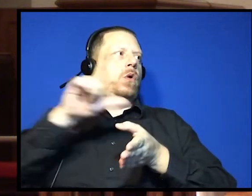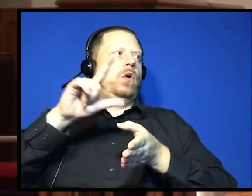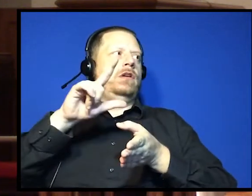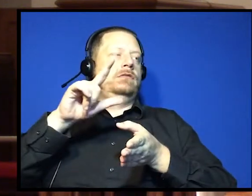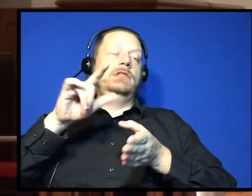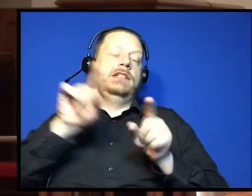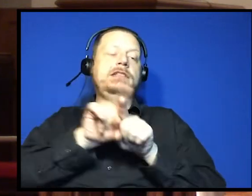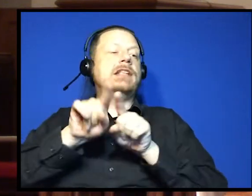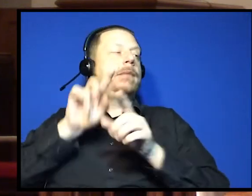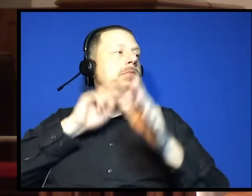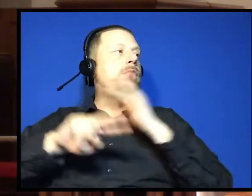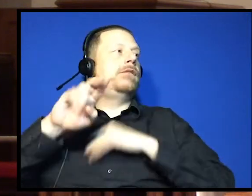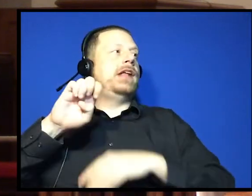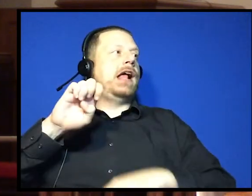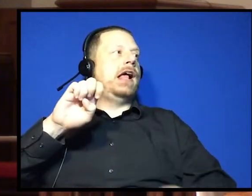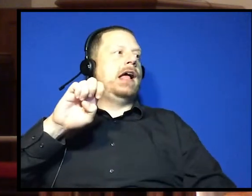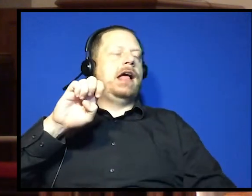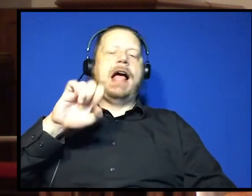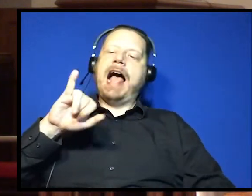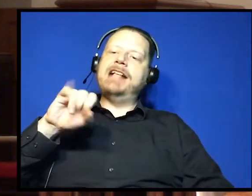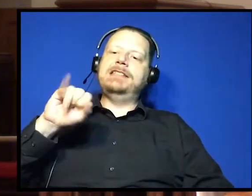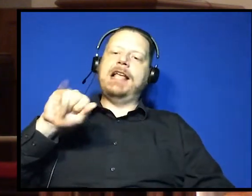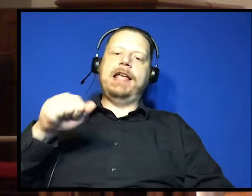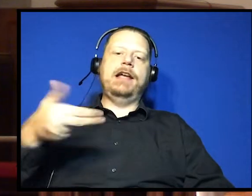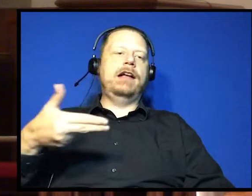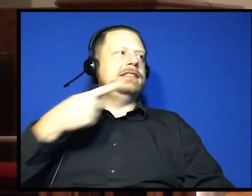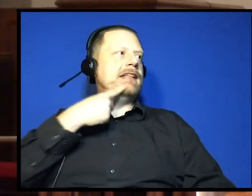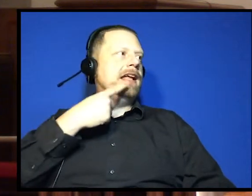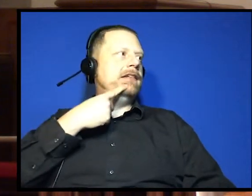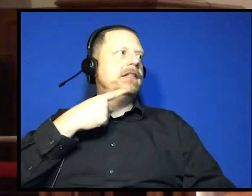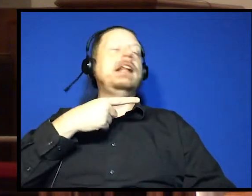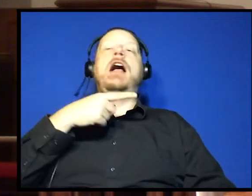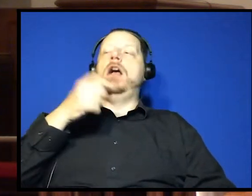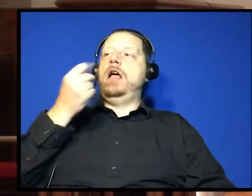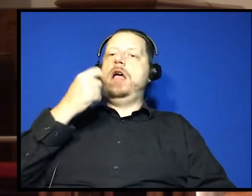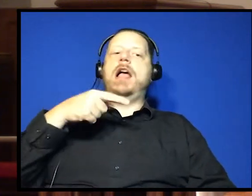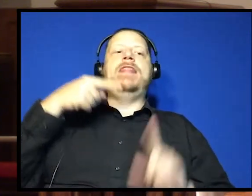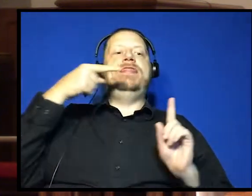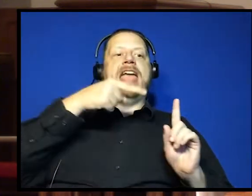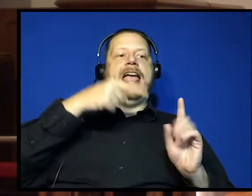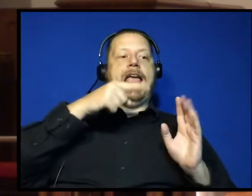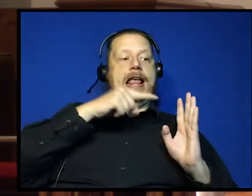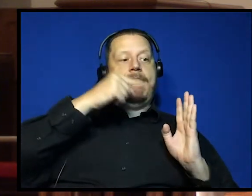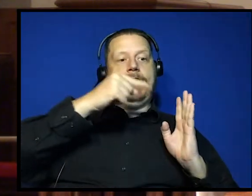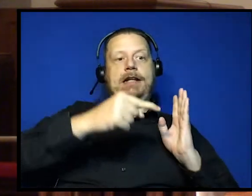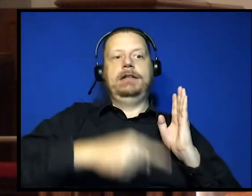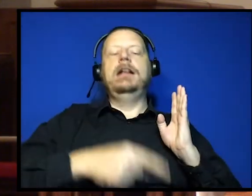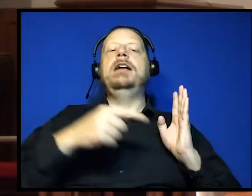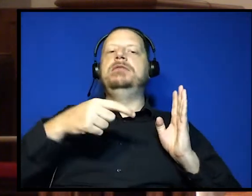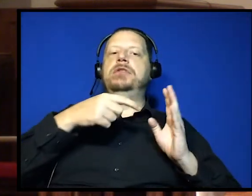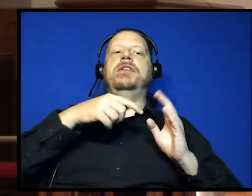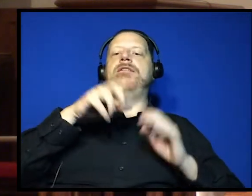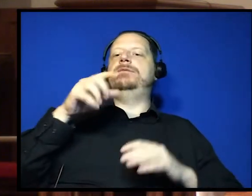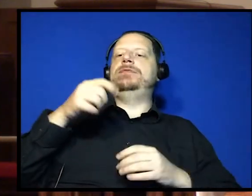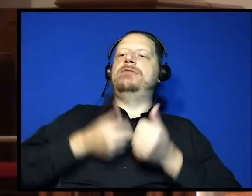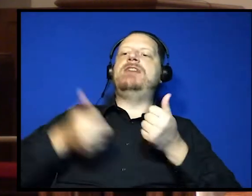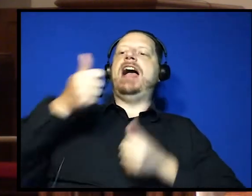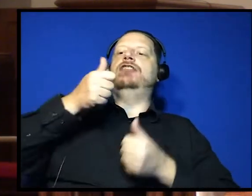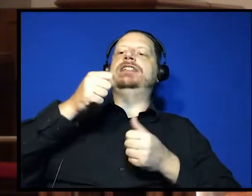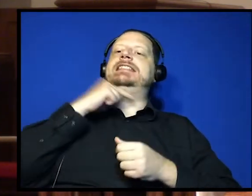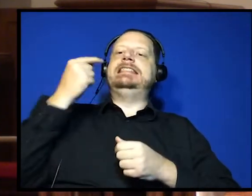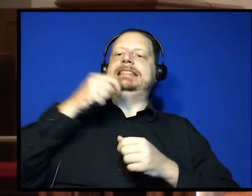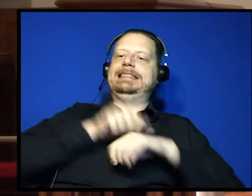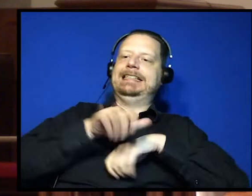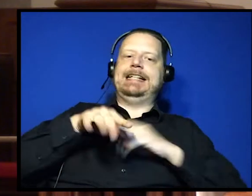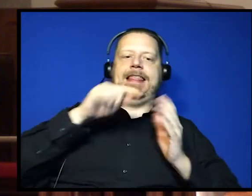Isaiah said." Now they had been sent from the Pharisees. They asked him, "Why then are